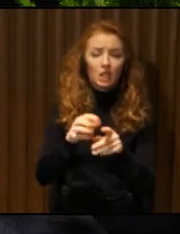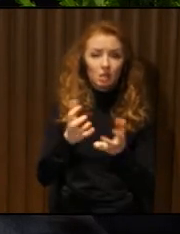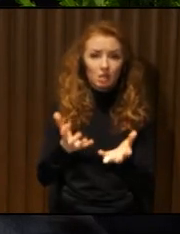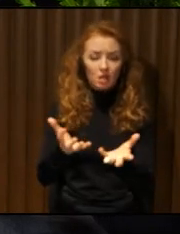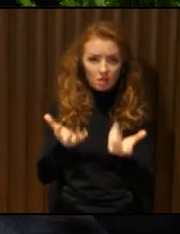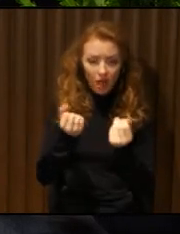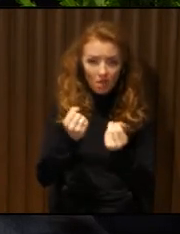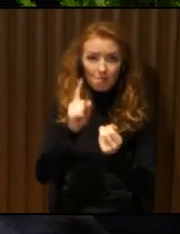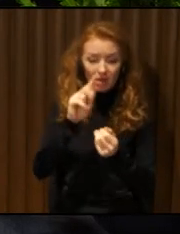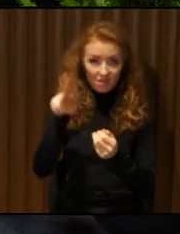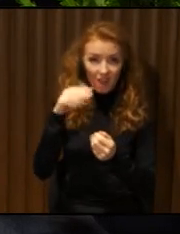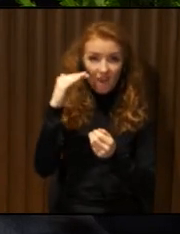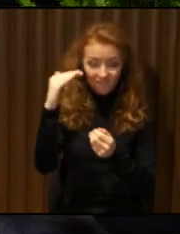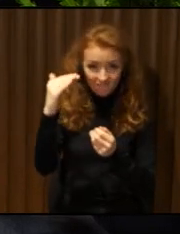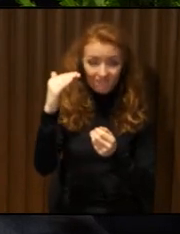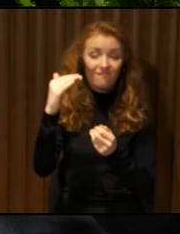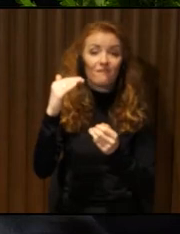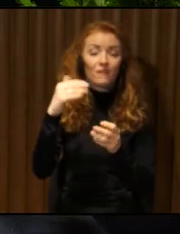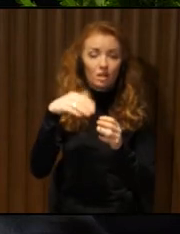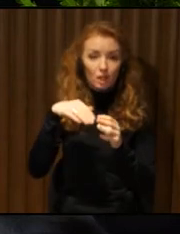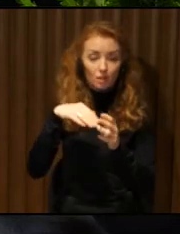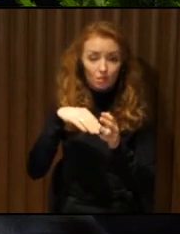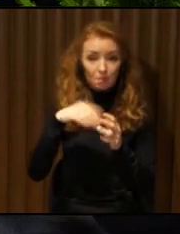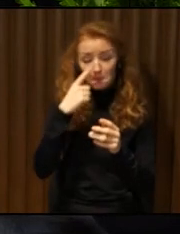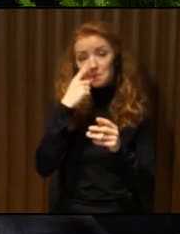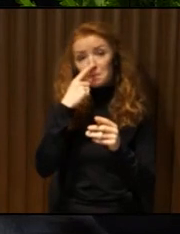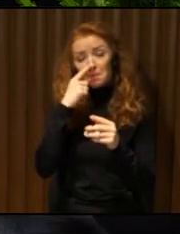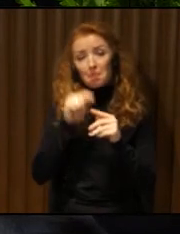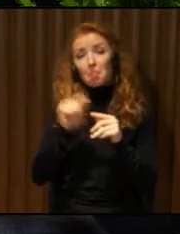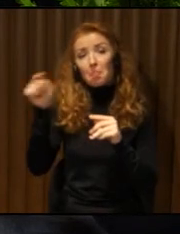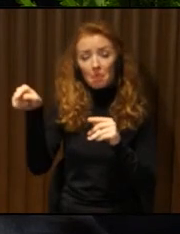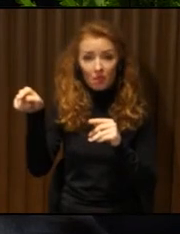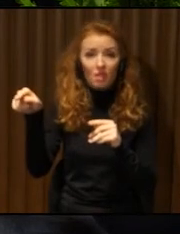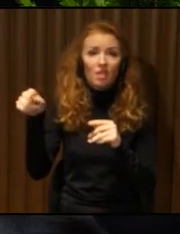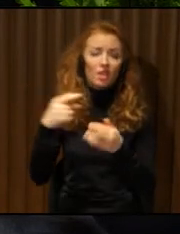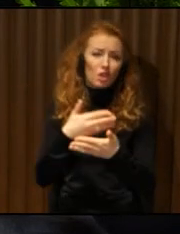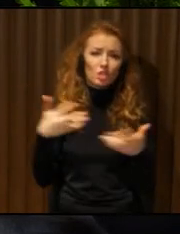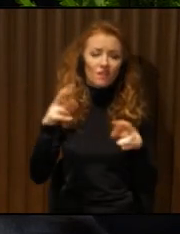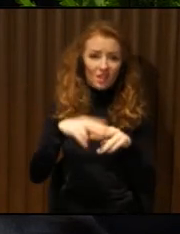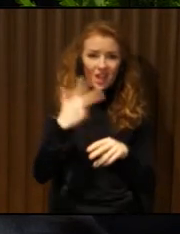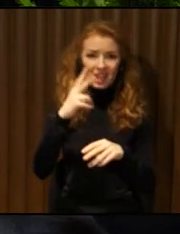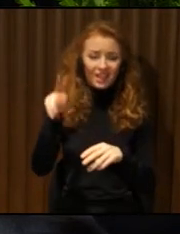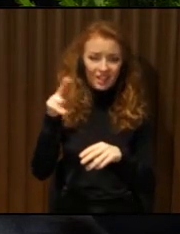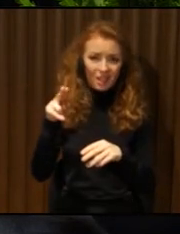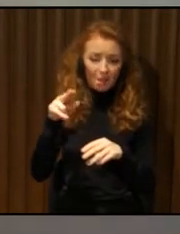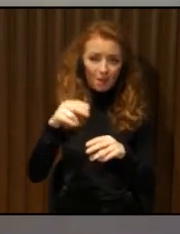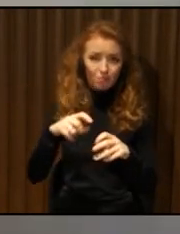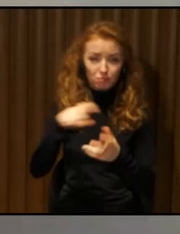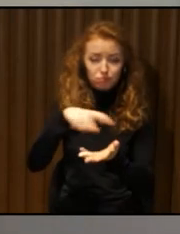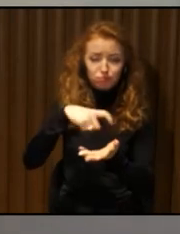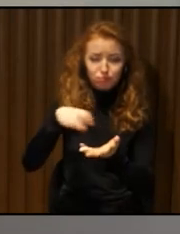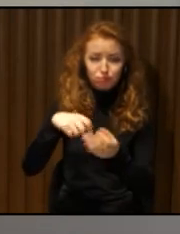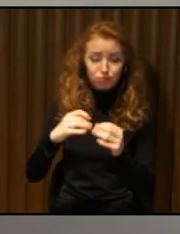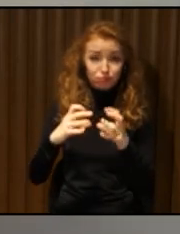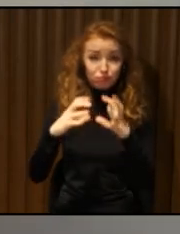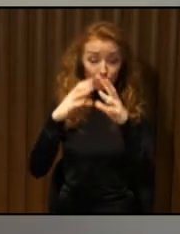there is a 3D printer, of course, over the corner in Latvia, and you print it out and you can attach to just a simple...